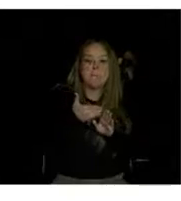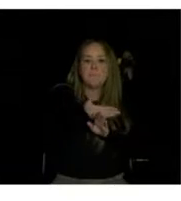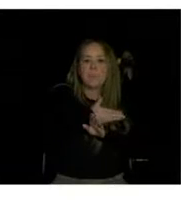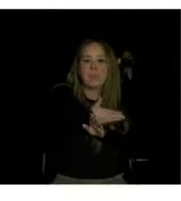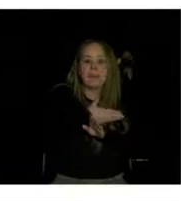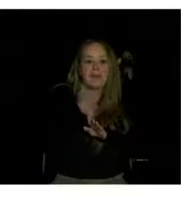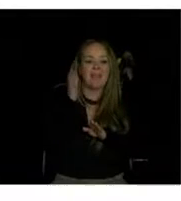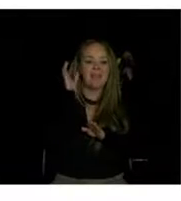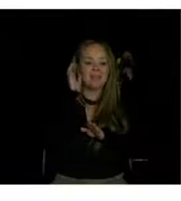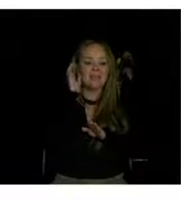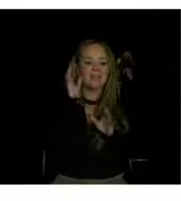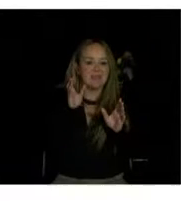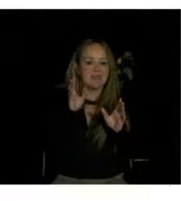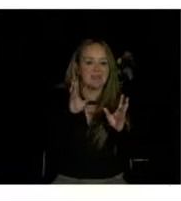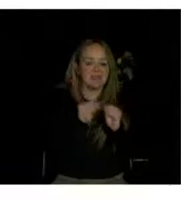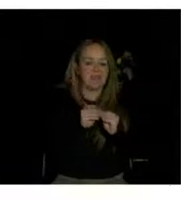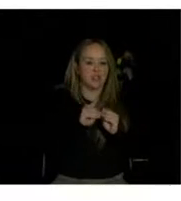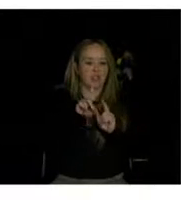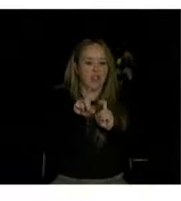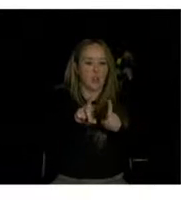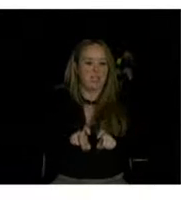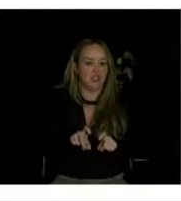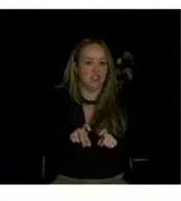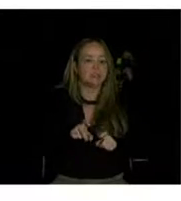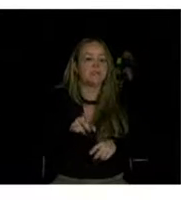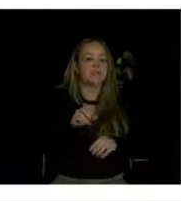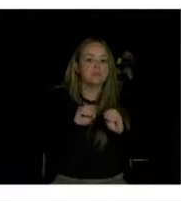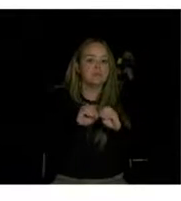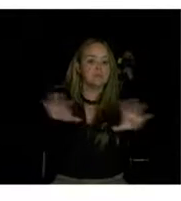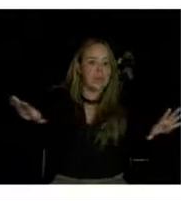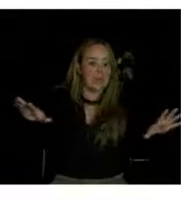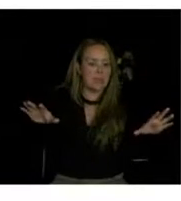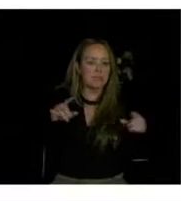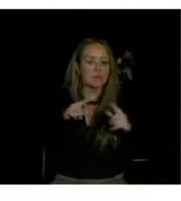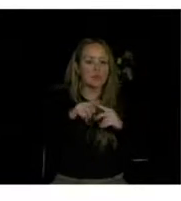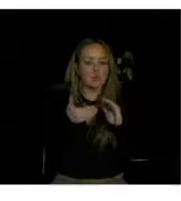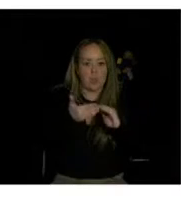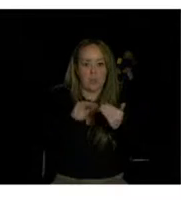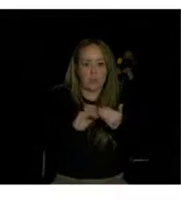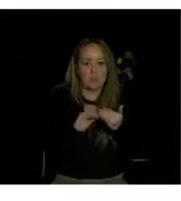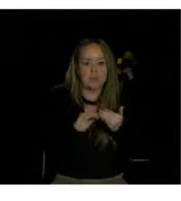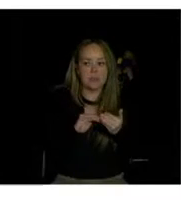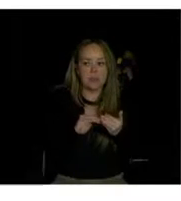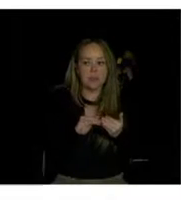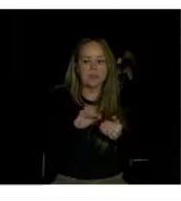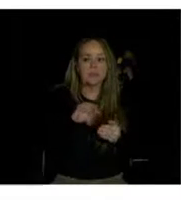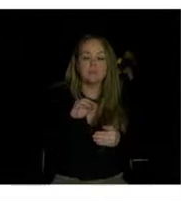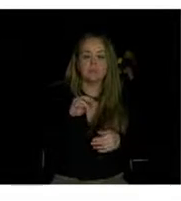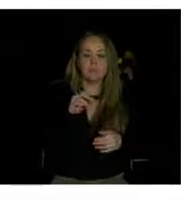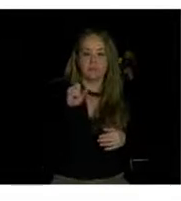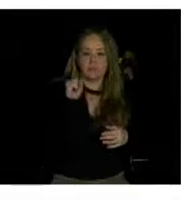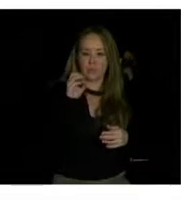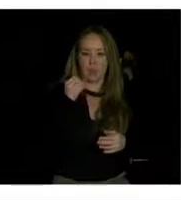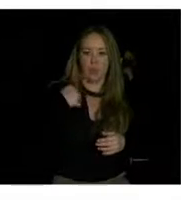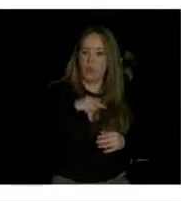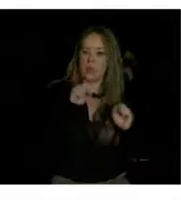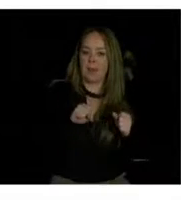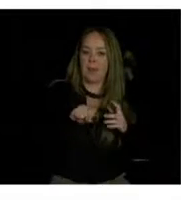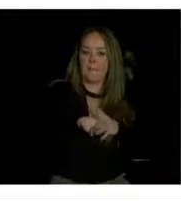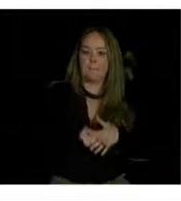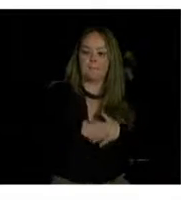pre-listening session question out to the entire community so that we could begin